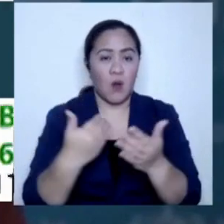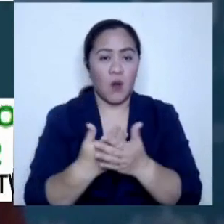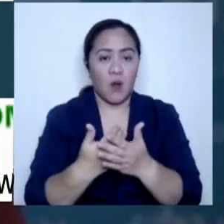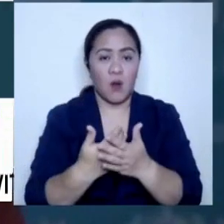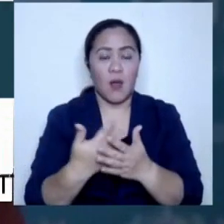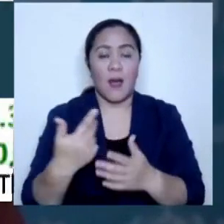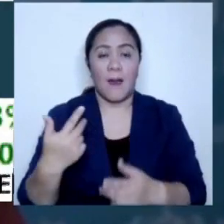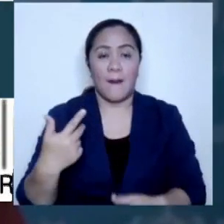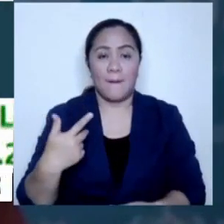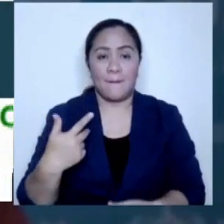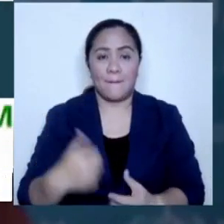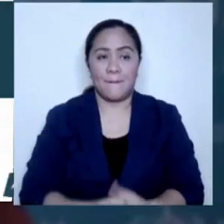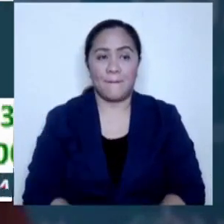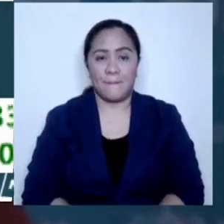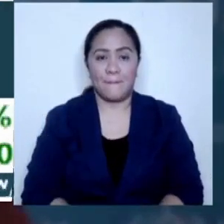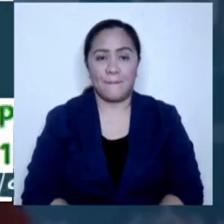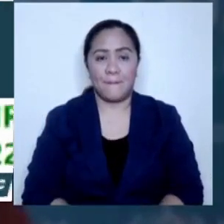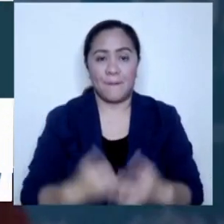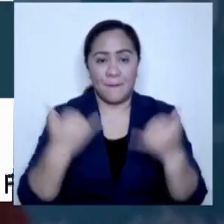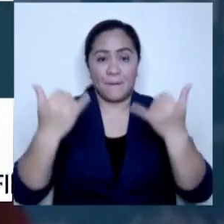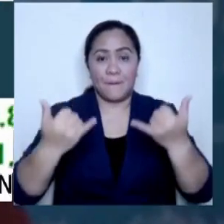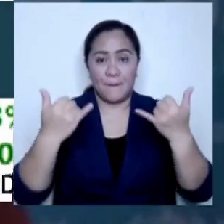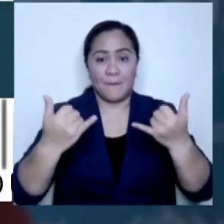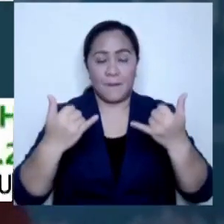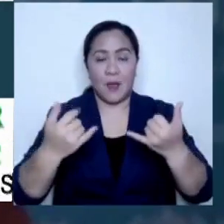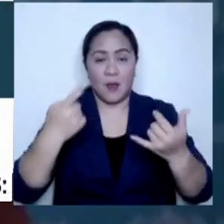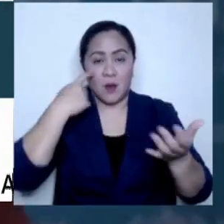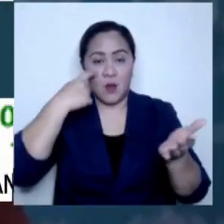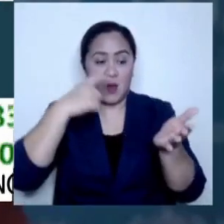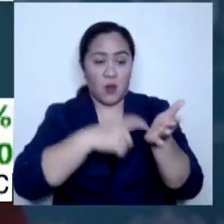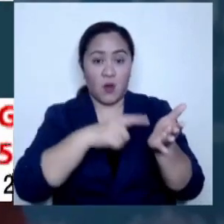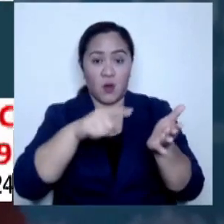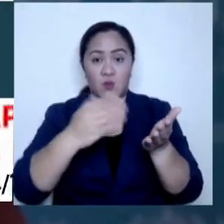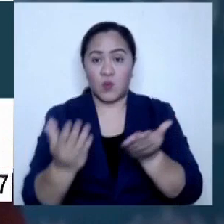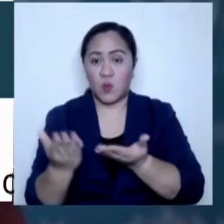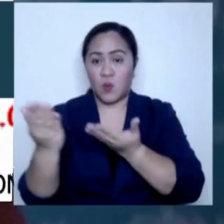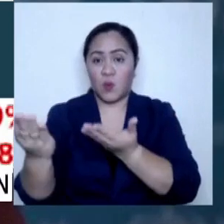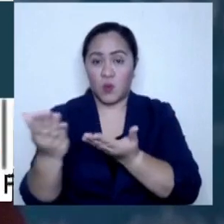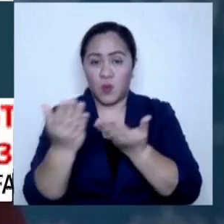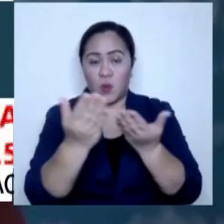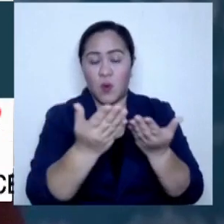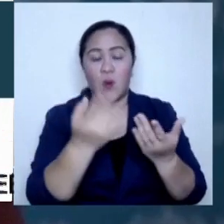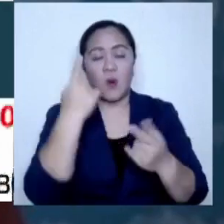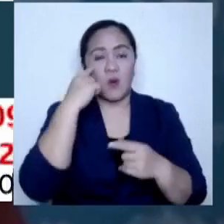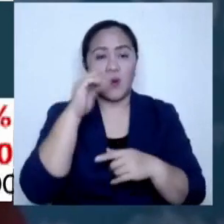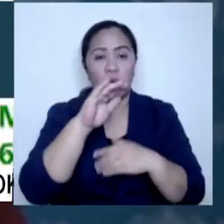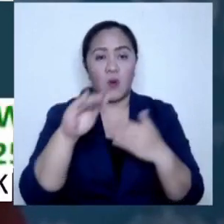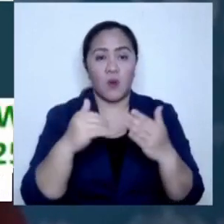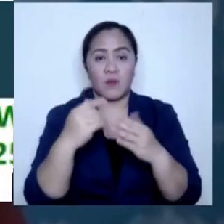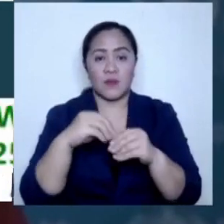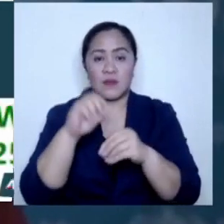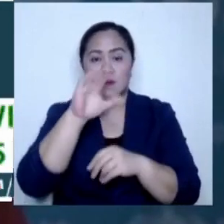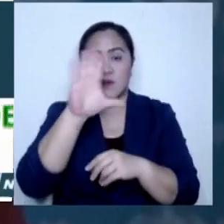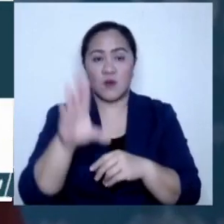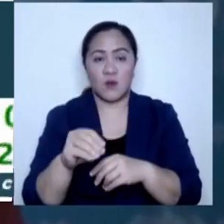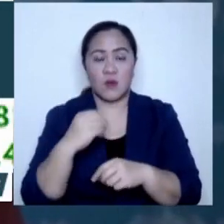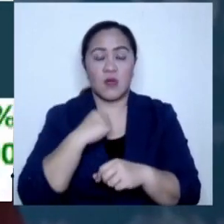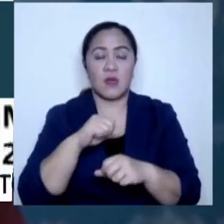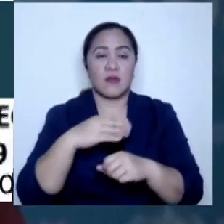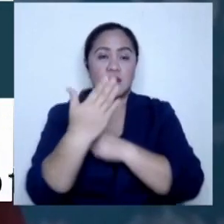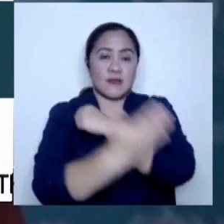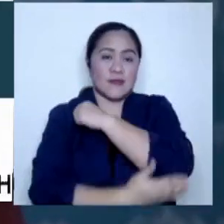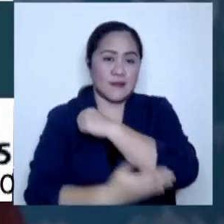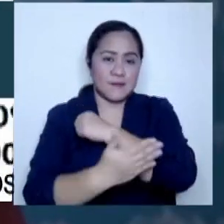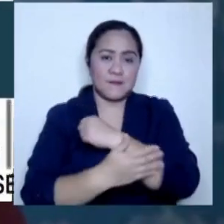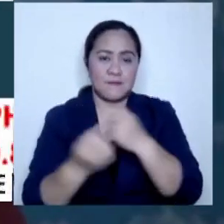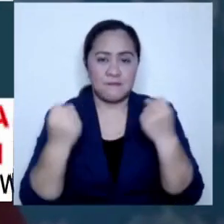use. Today's recommendation therefore offers a glimmer of hope for the continent. We expect many more